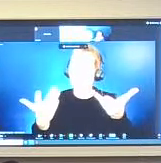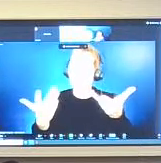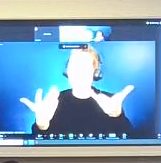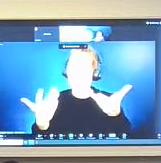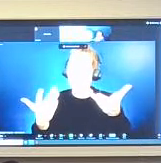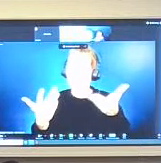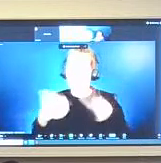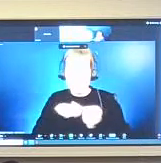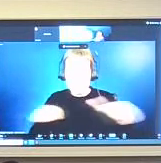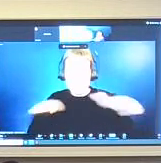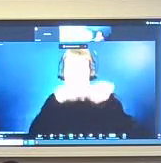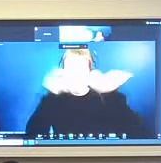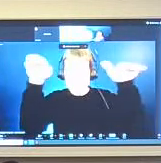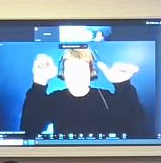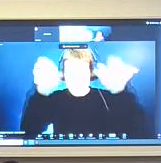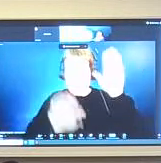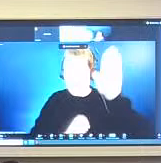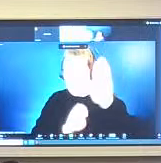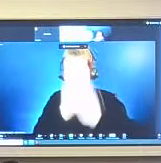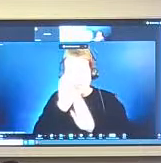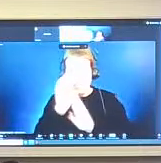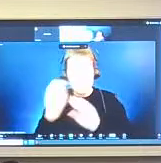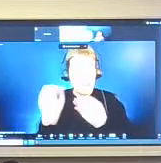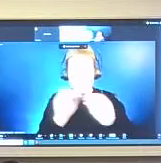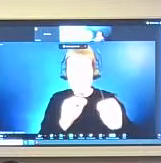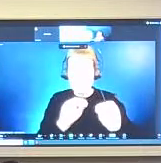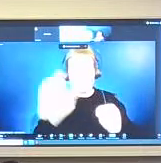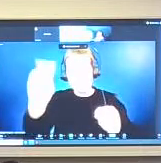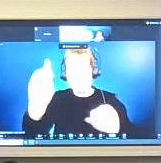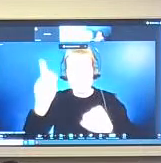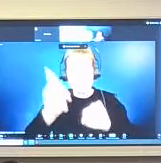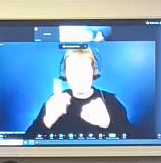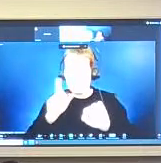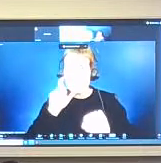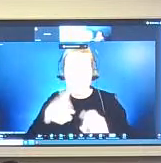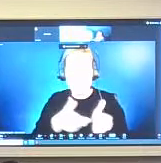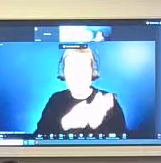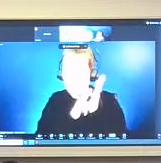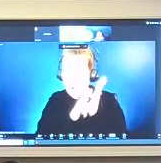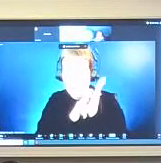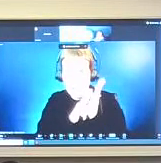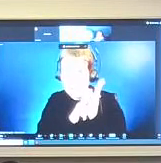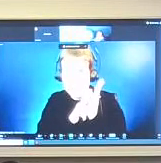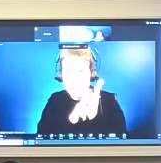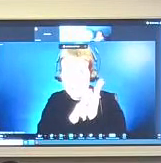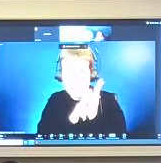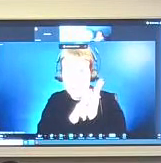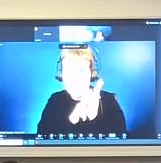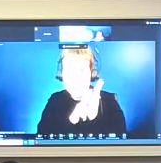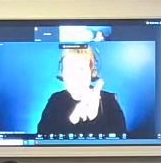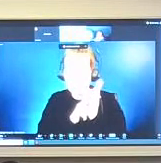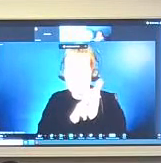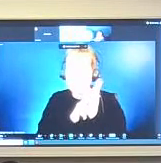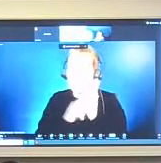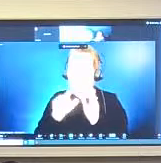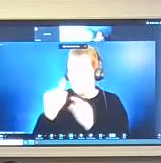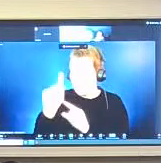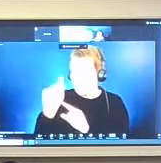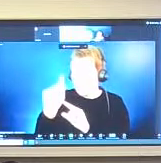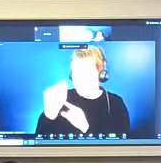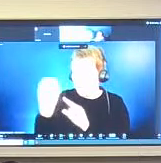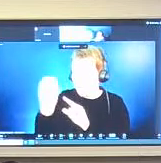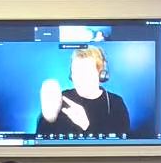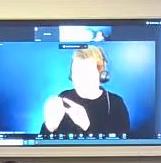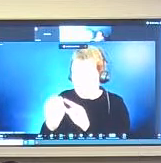if that person chooses to use the 20% in another legitimate way. So